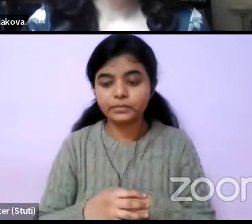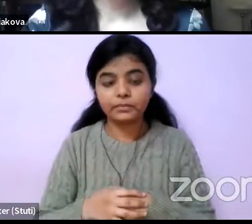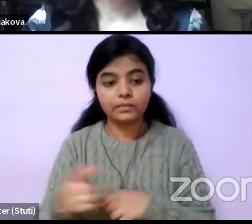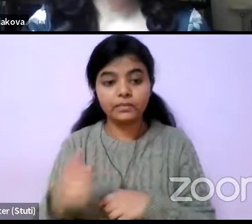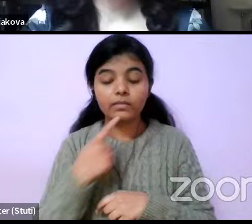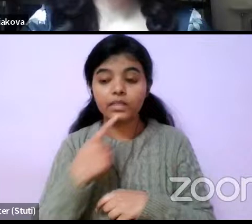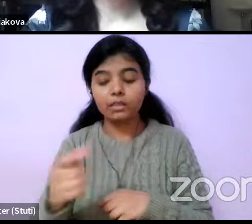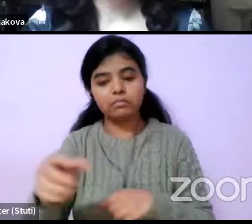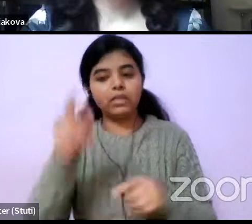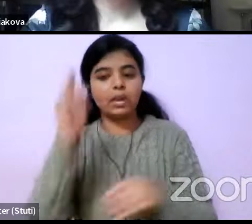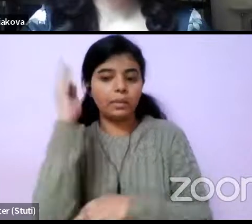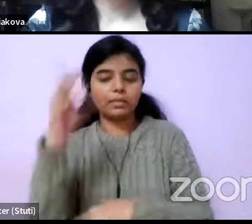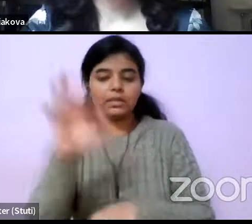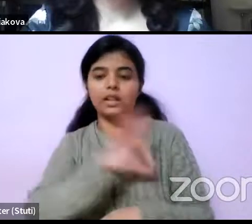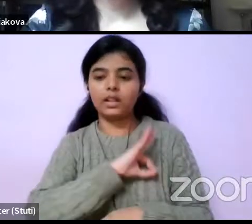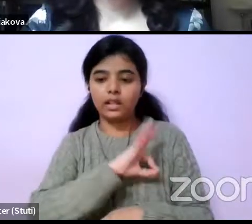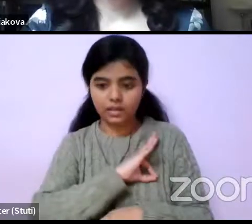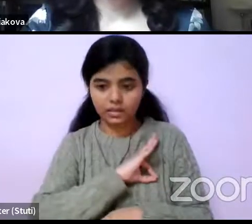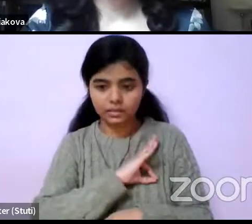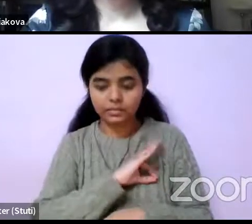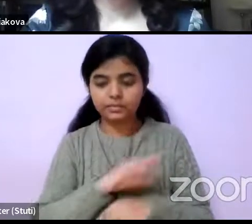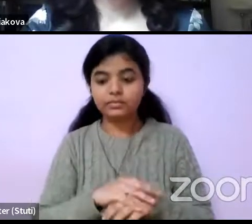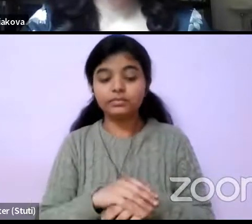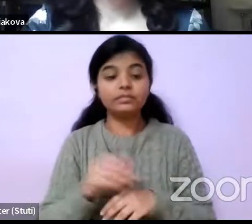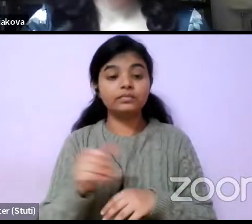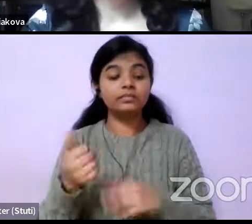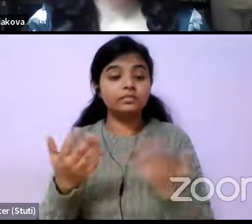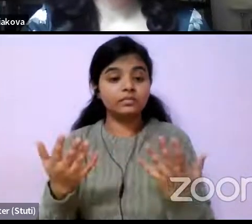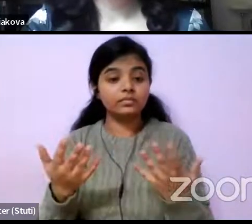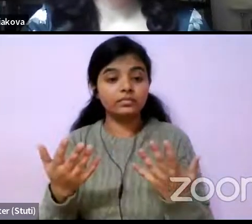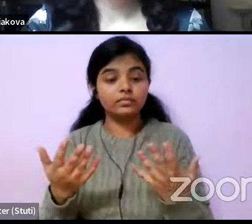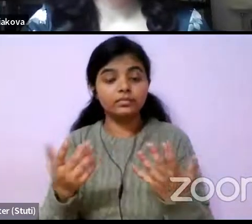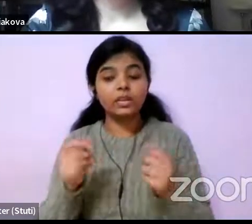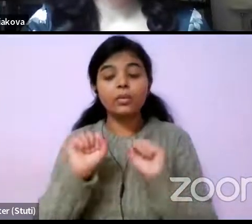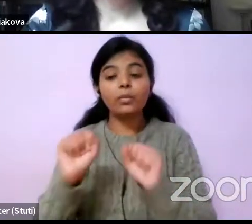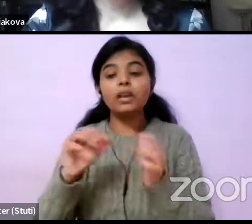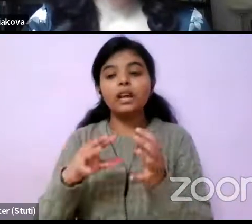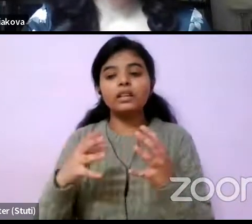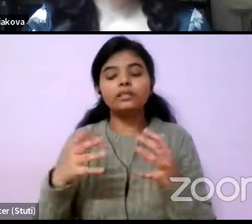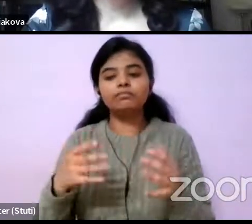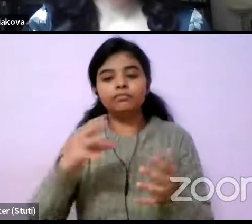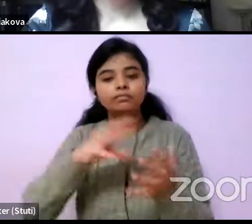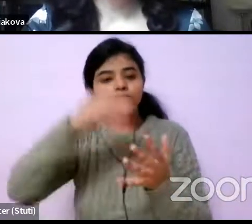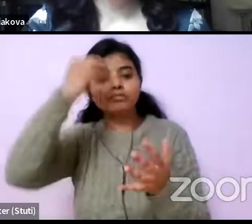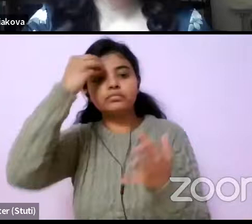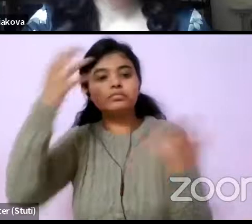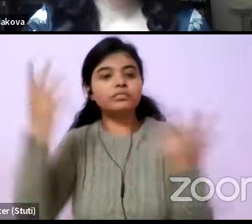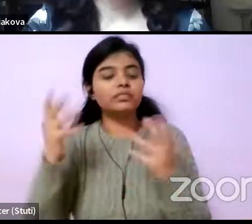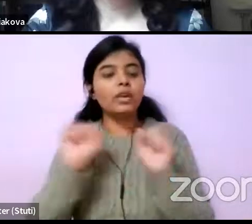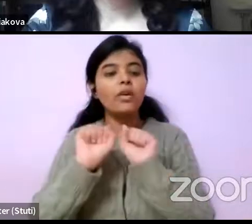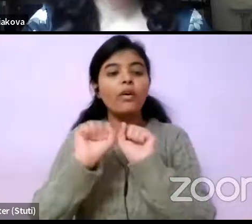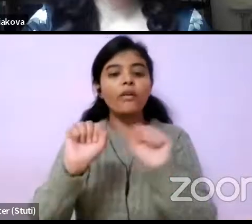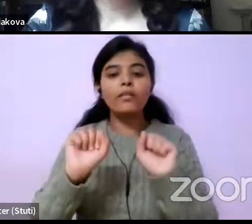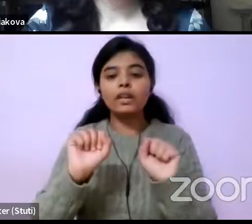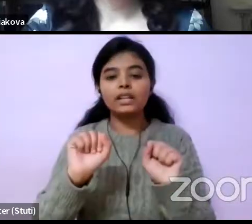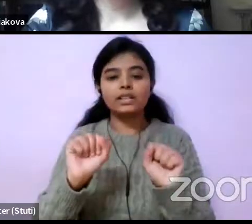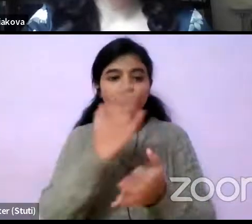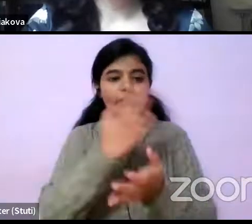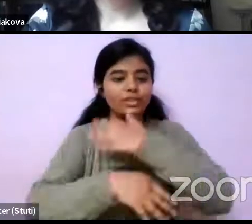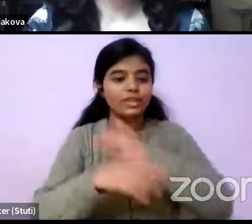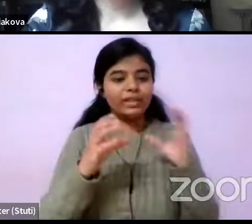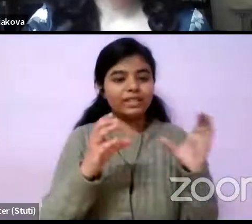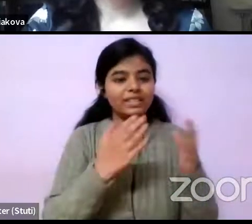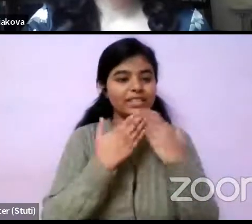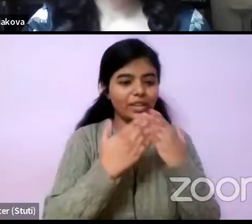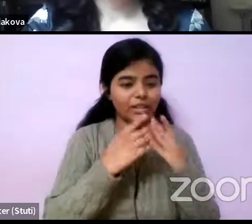your presentation and thought what I inferred from it is that you're working at the intersection of disability